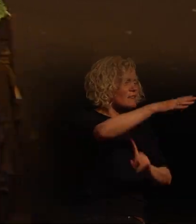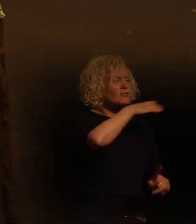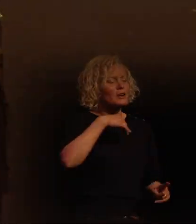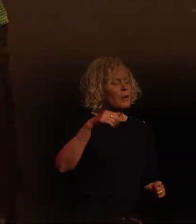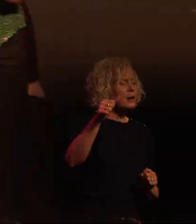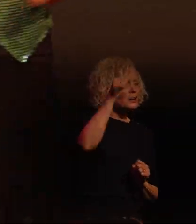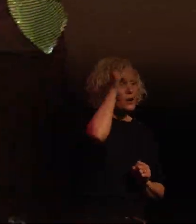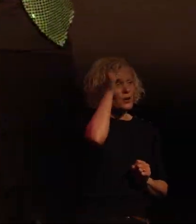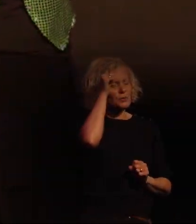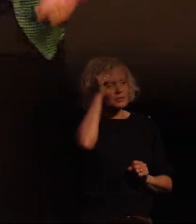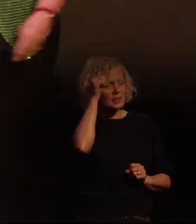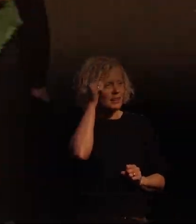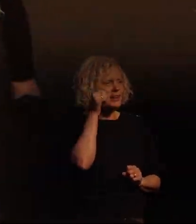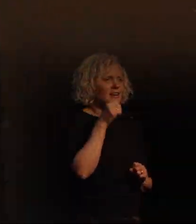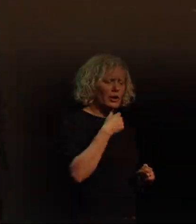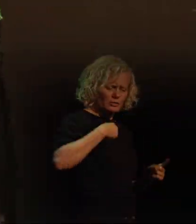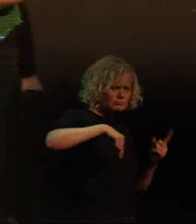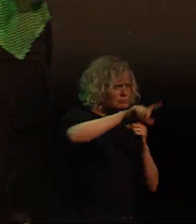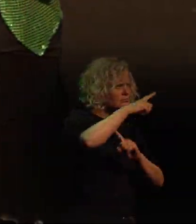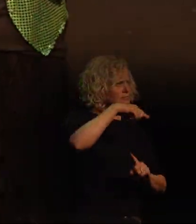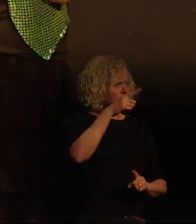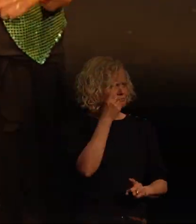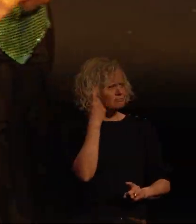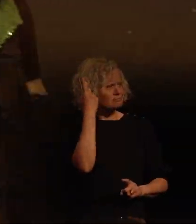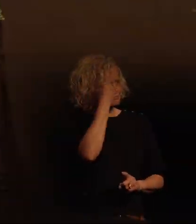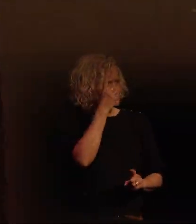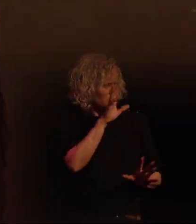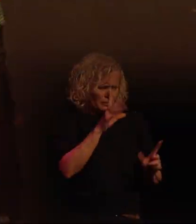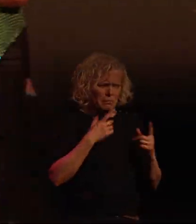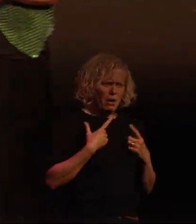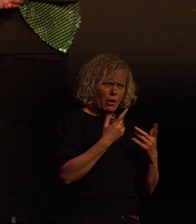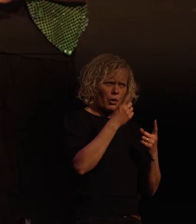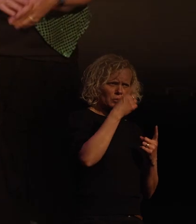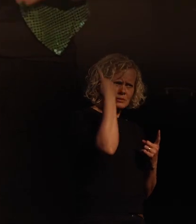papa, everyone knows. They just suppose what they want to